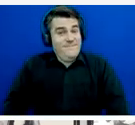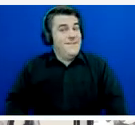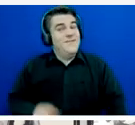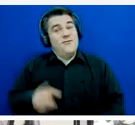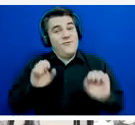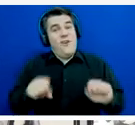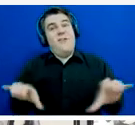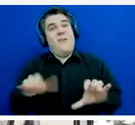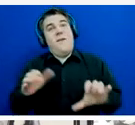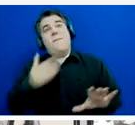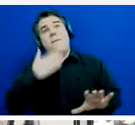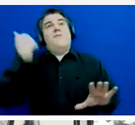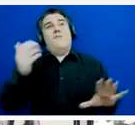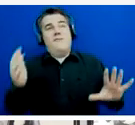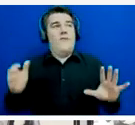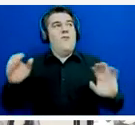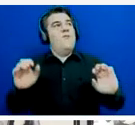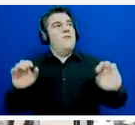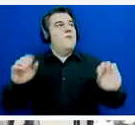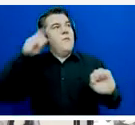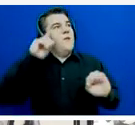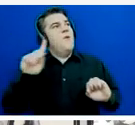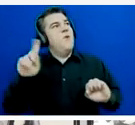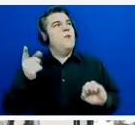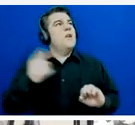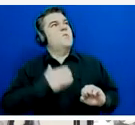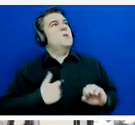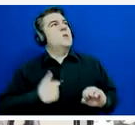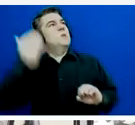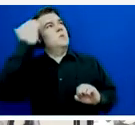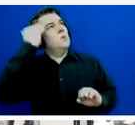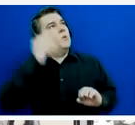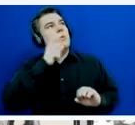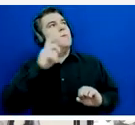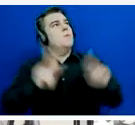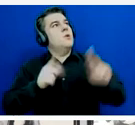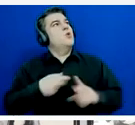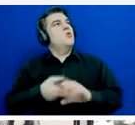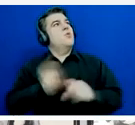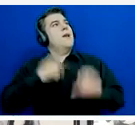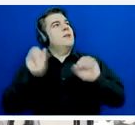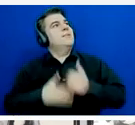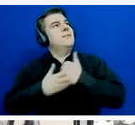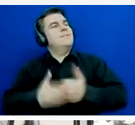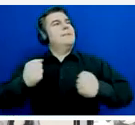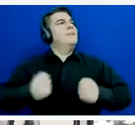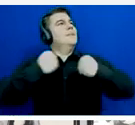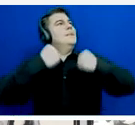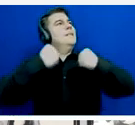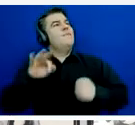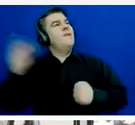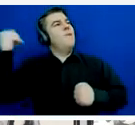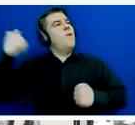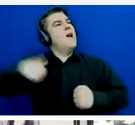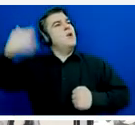done better, or you think that, if only I would have known, and all those people that quit, I could have helped them. And, if I would have known then what I